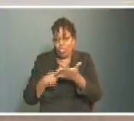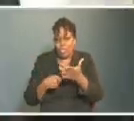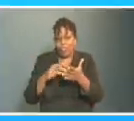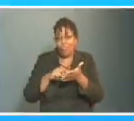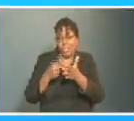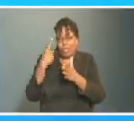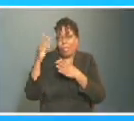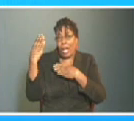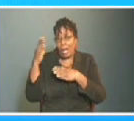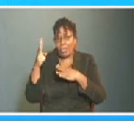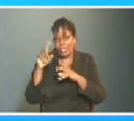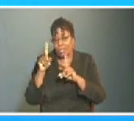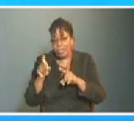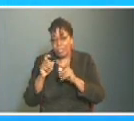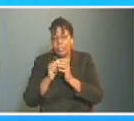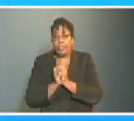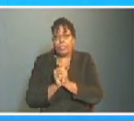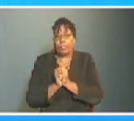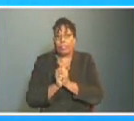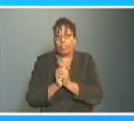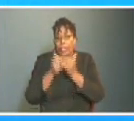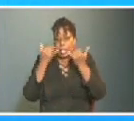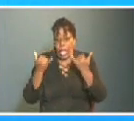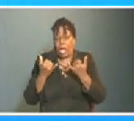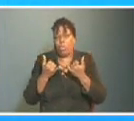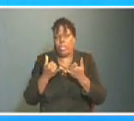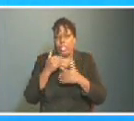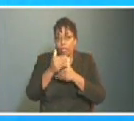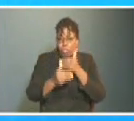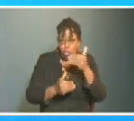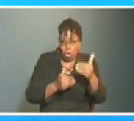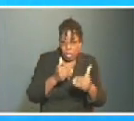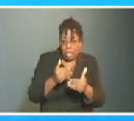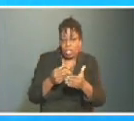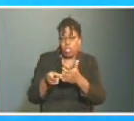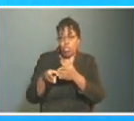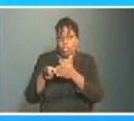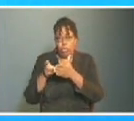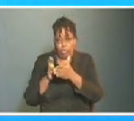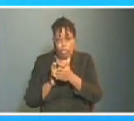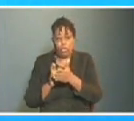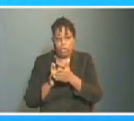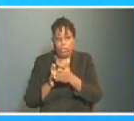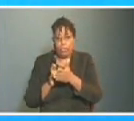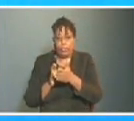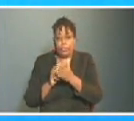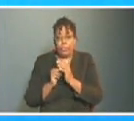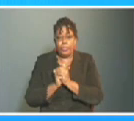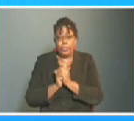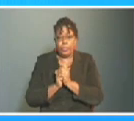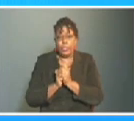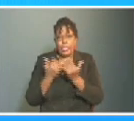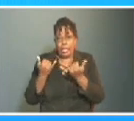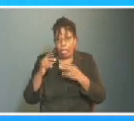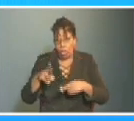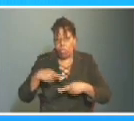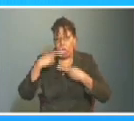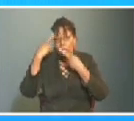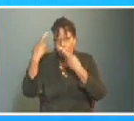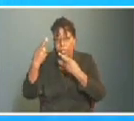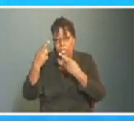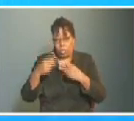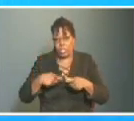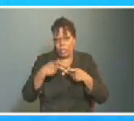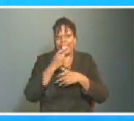Bahamas? Well, we're in the process of reviewing that in our technical team, and as these recommendations came out